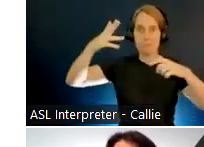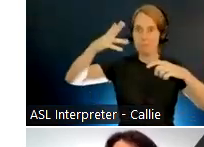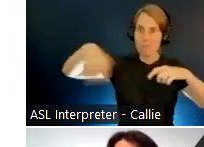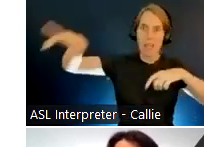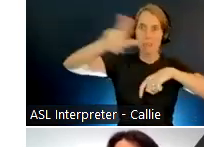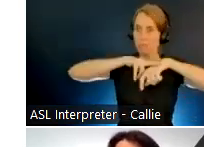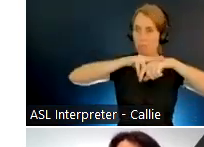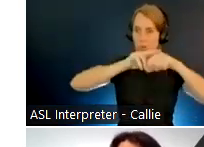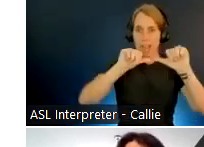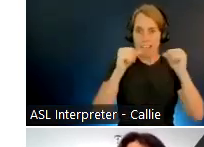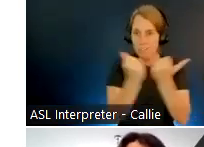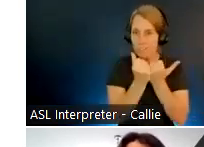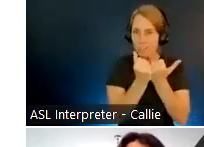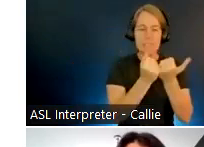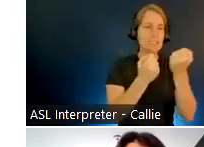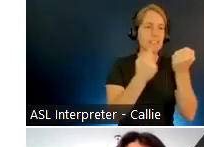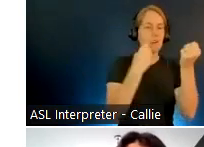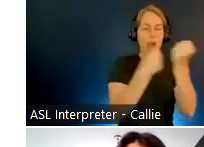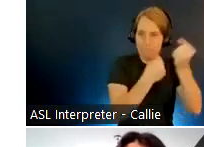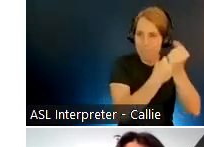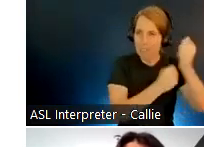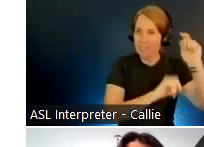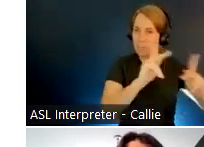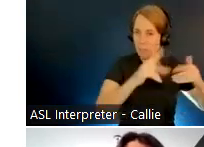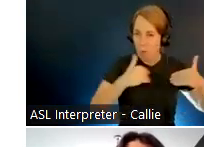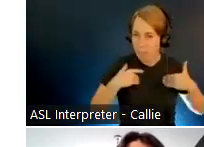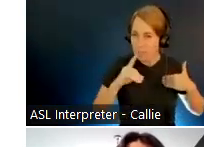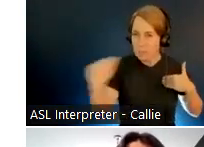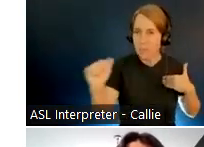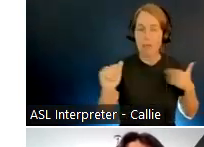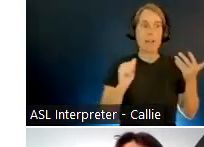people with disabilities and making sure that people with disabilities